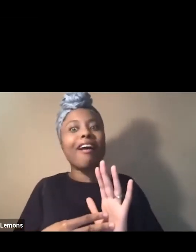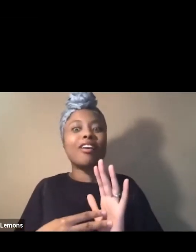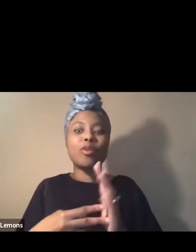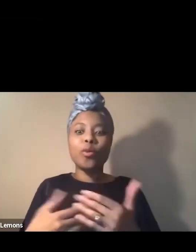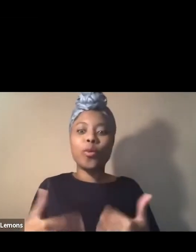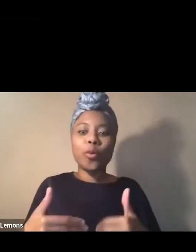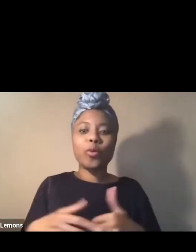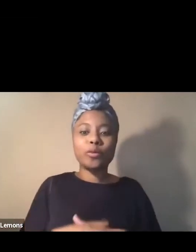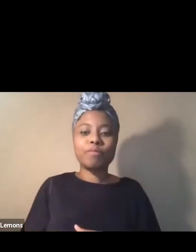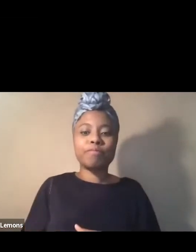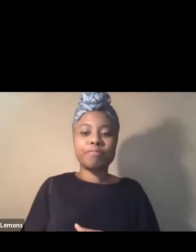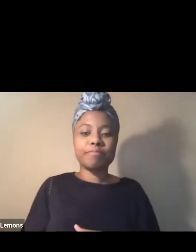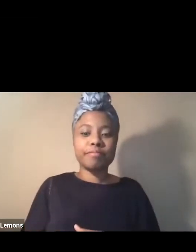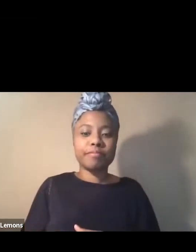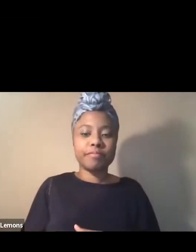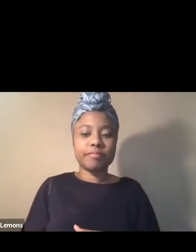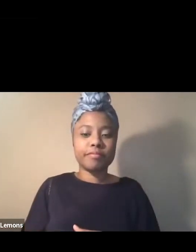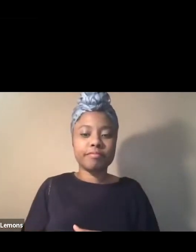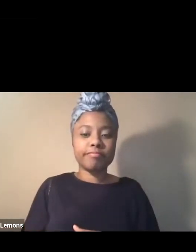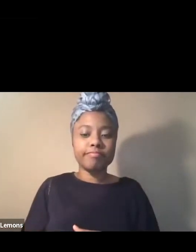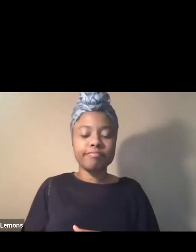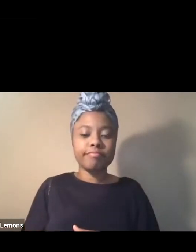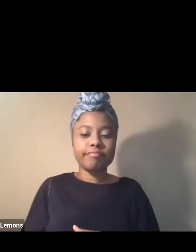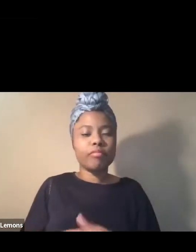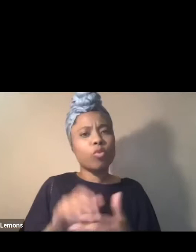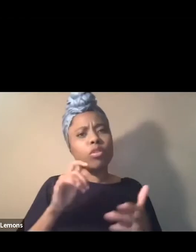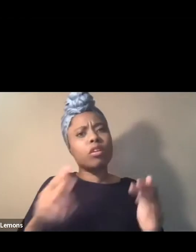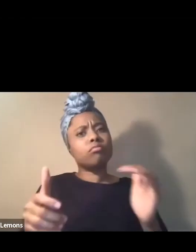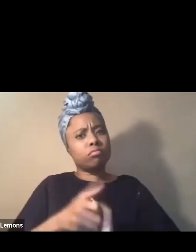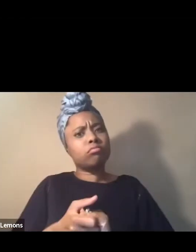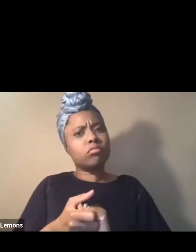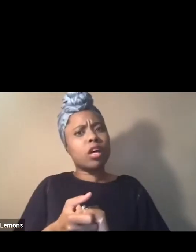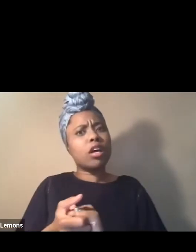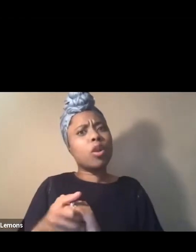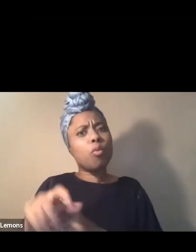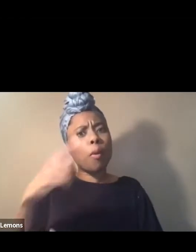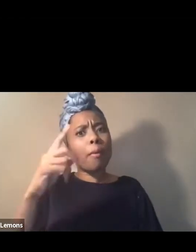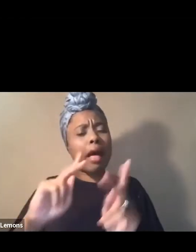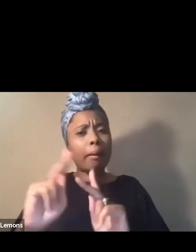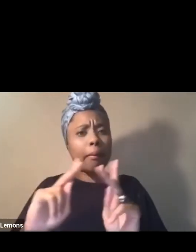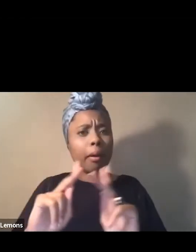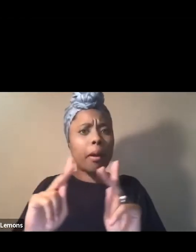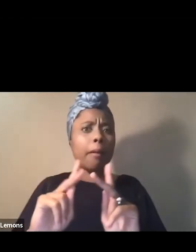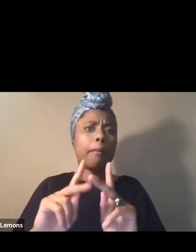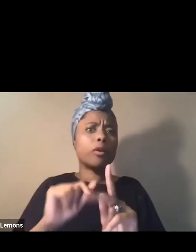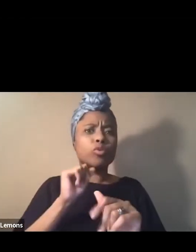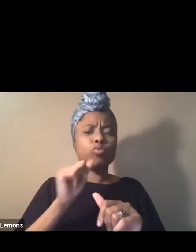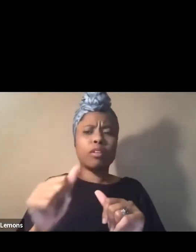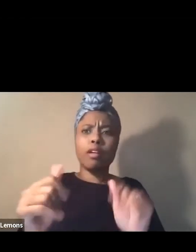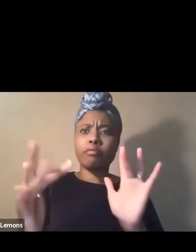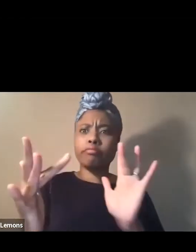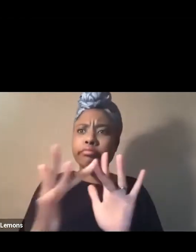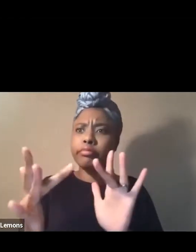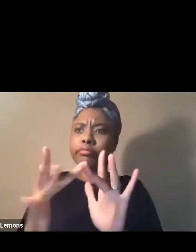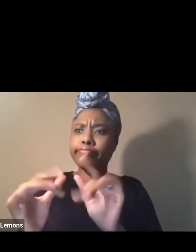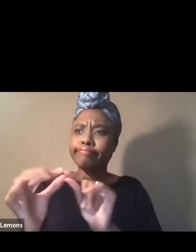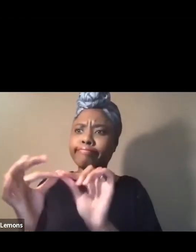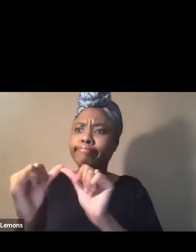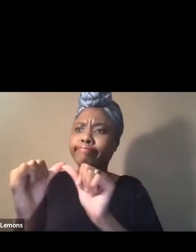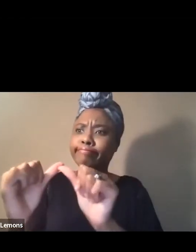to begin to be in solidarity with Black people, to remain in contact, to have a desire